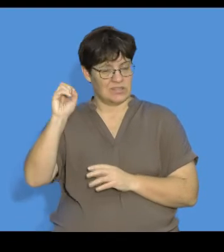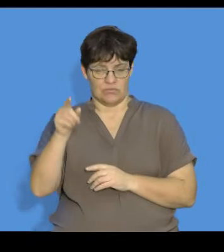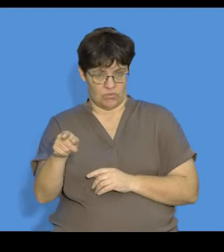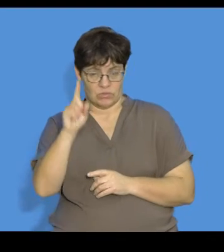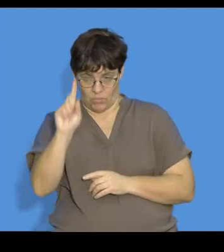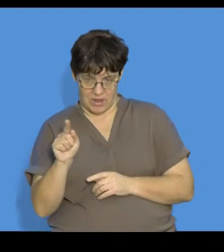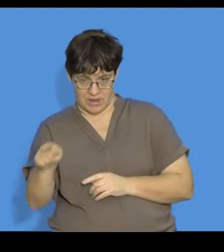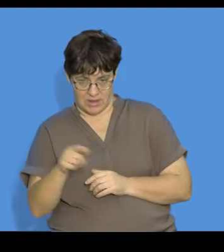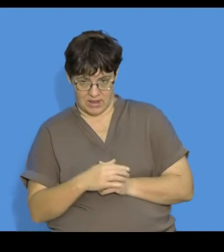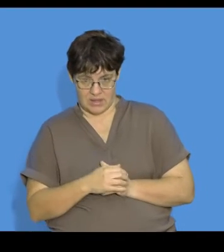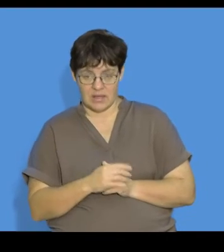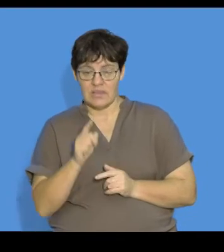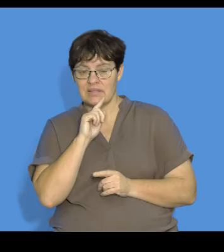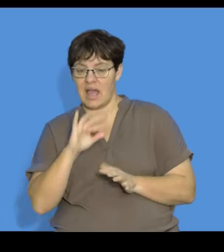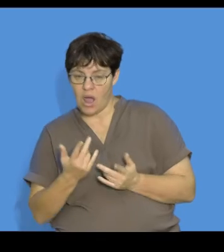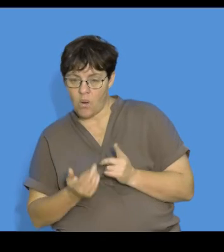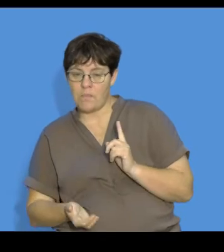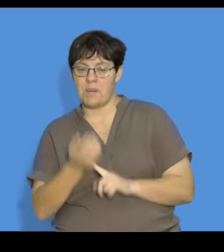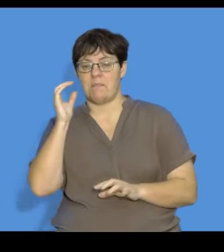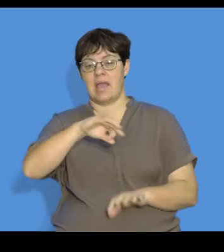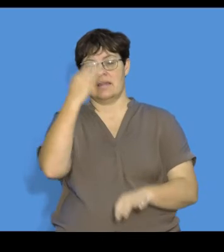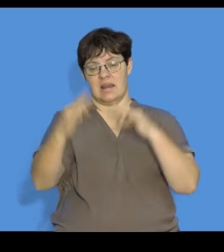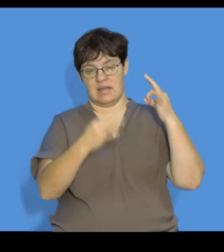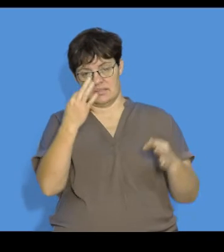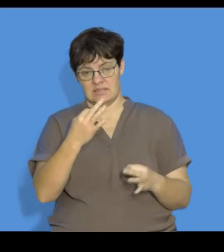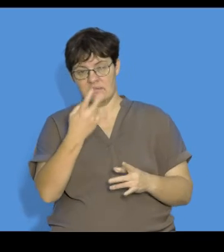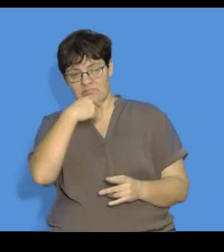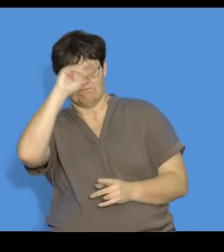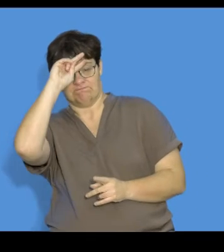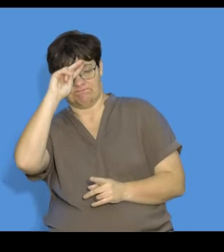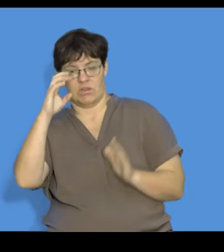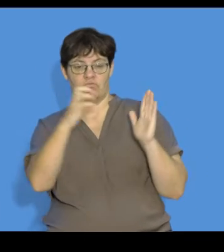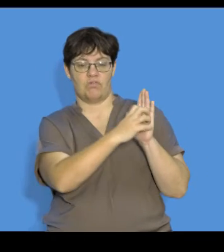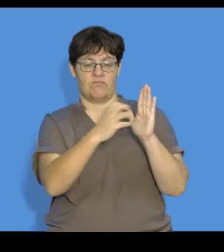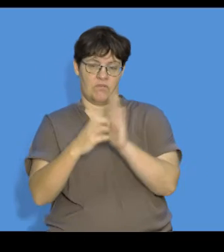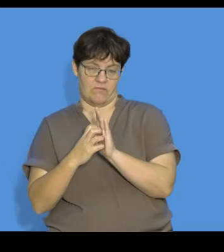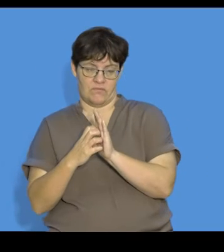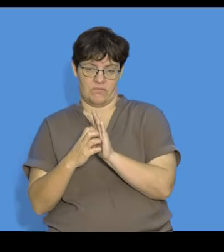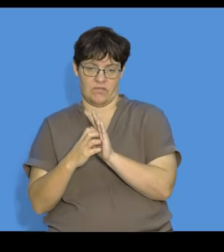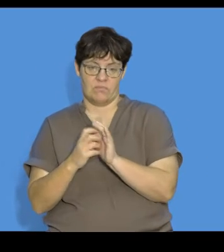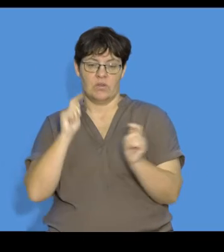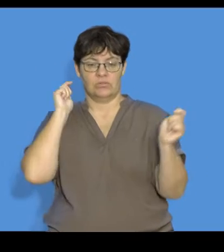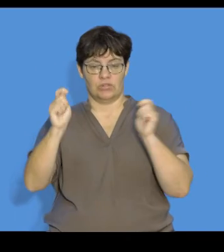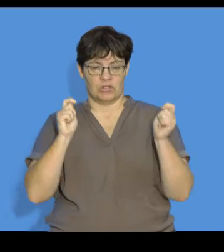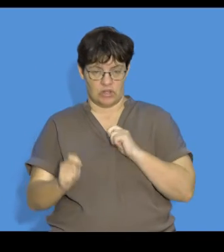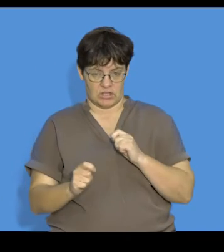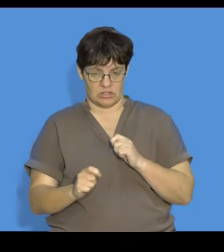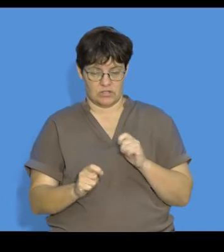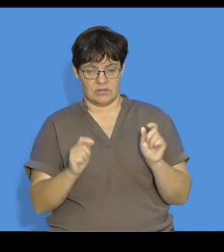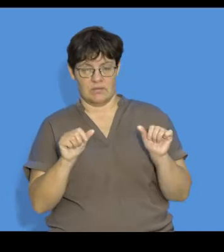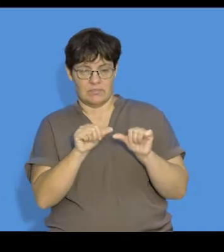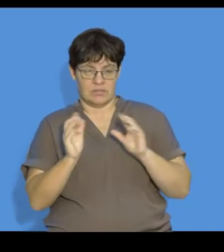0. And that's how you then analyze and interpret two graphs that you have changed parameters